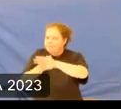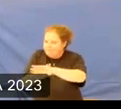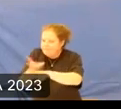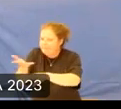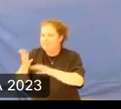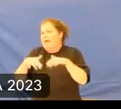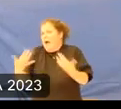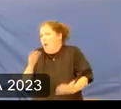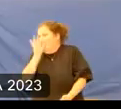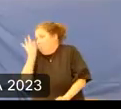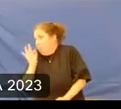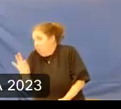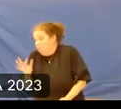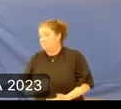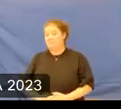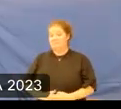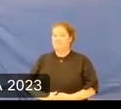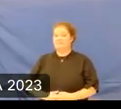this.